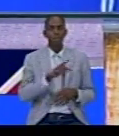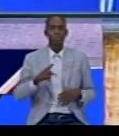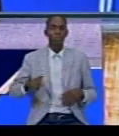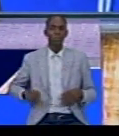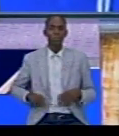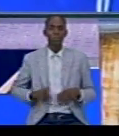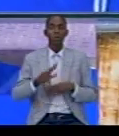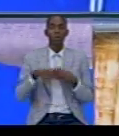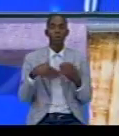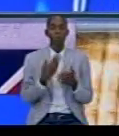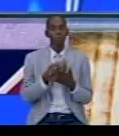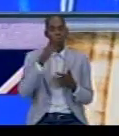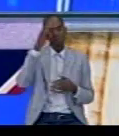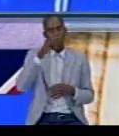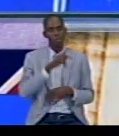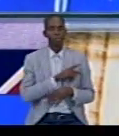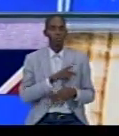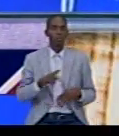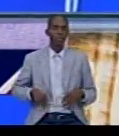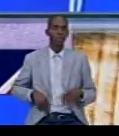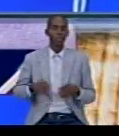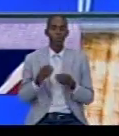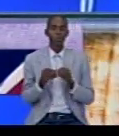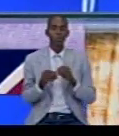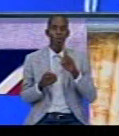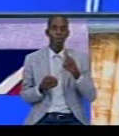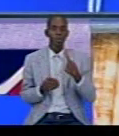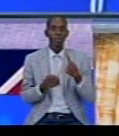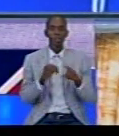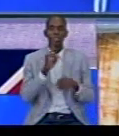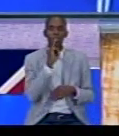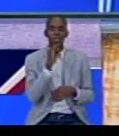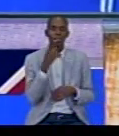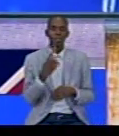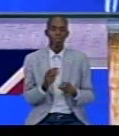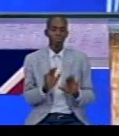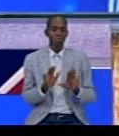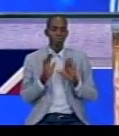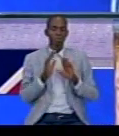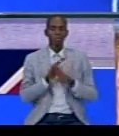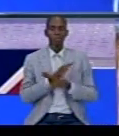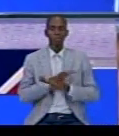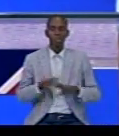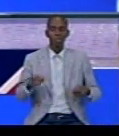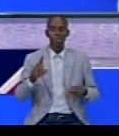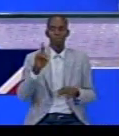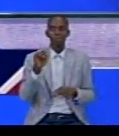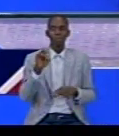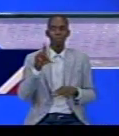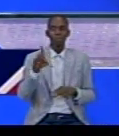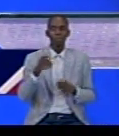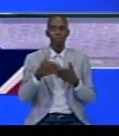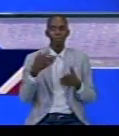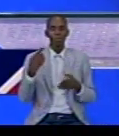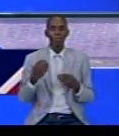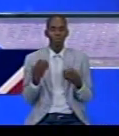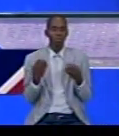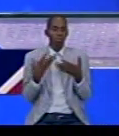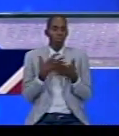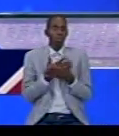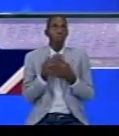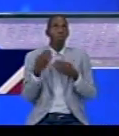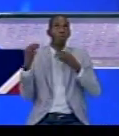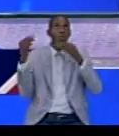looking at number one. Number one is the fearless Daniel before the